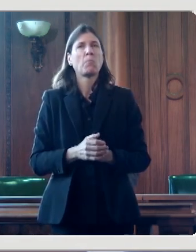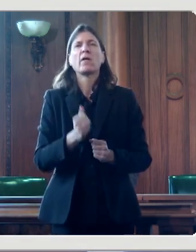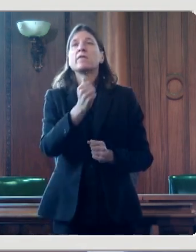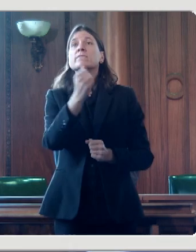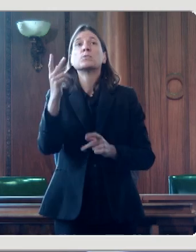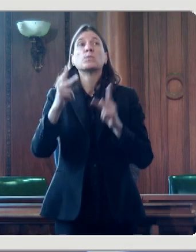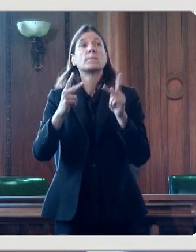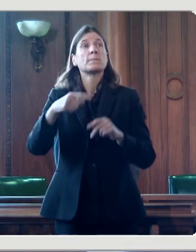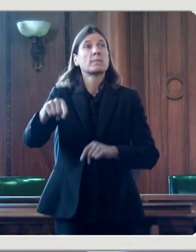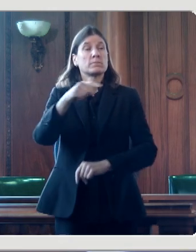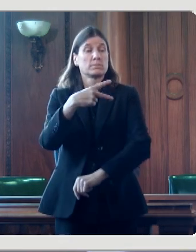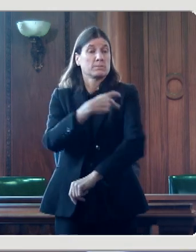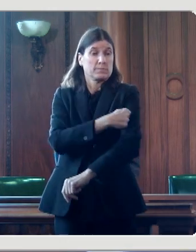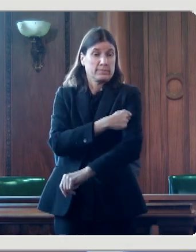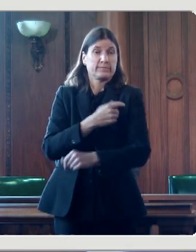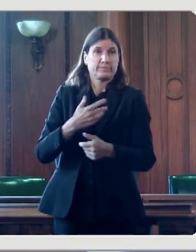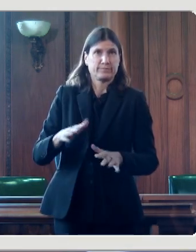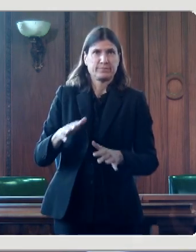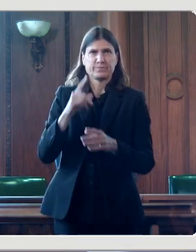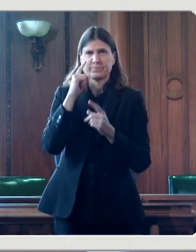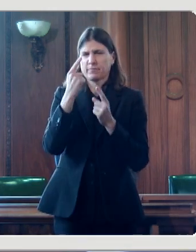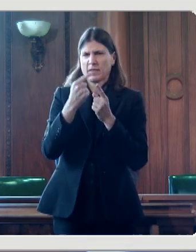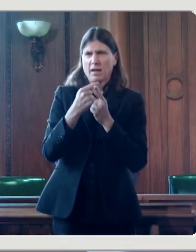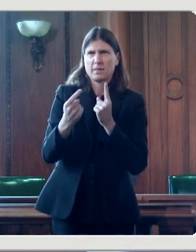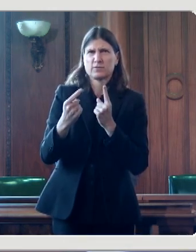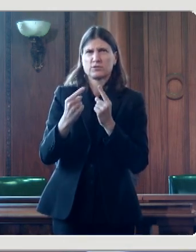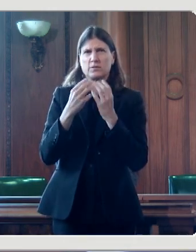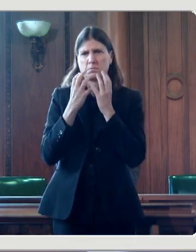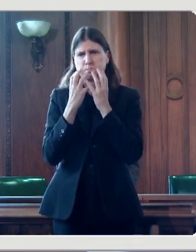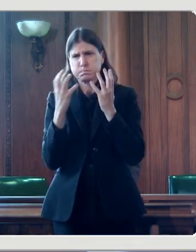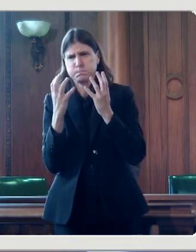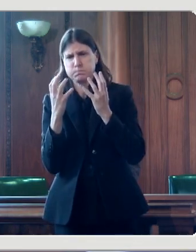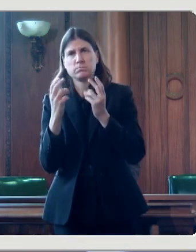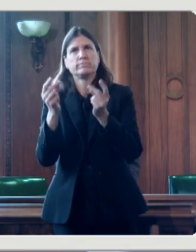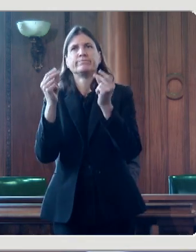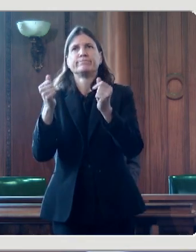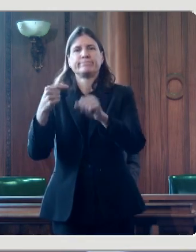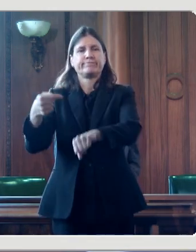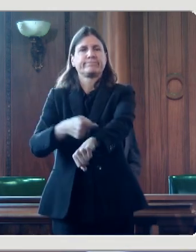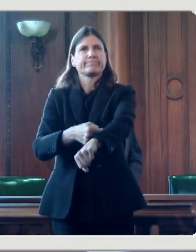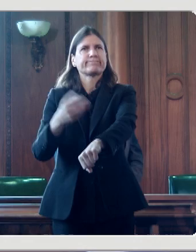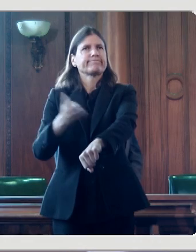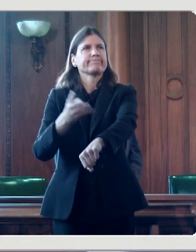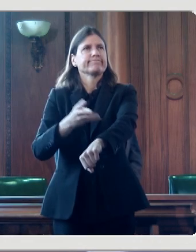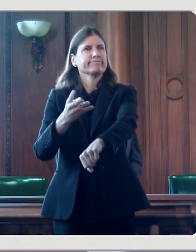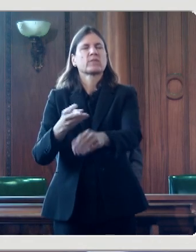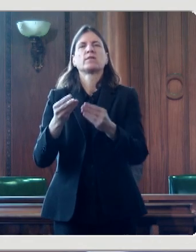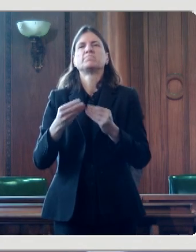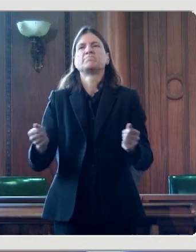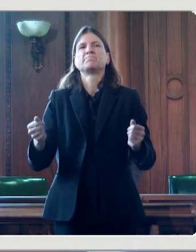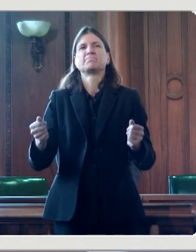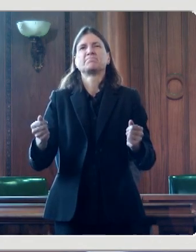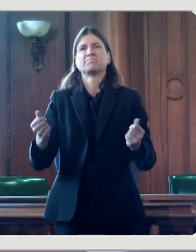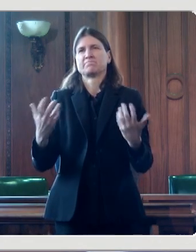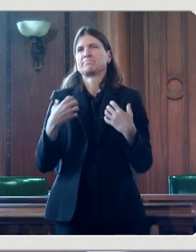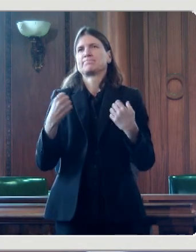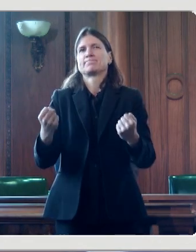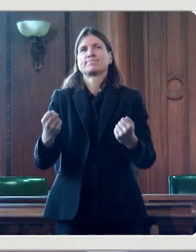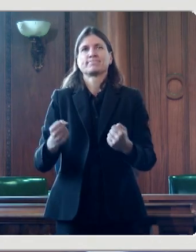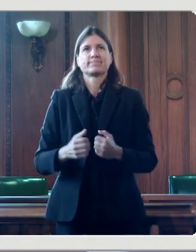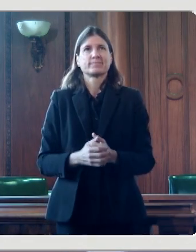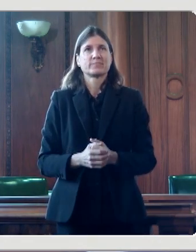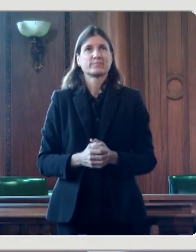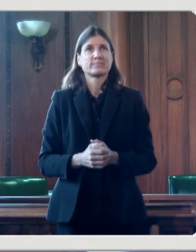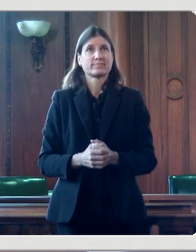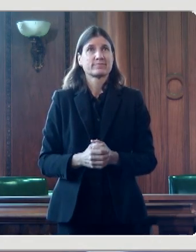responded to standard treatments. Noteworthy that the Oxford AstraZeneca vaccine has been approved in the United Kingdom